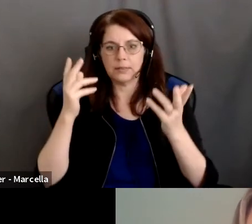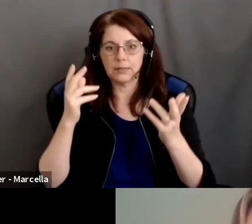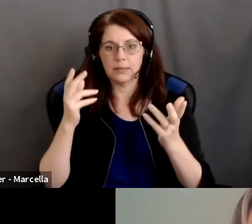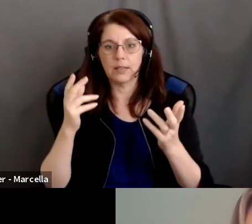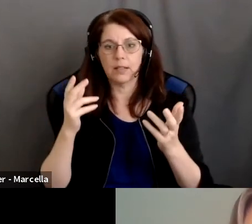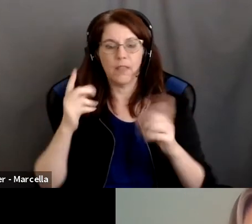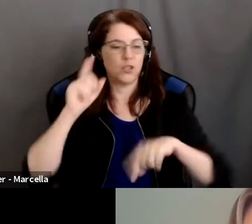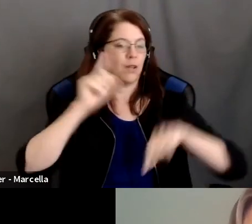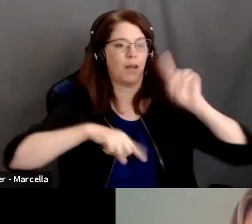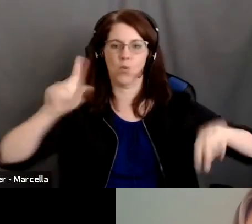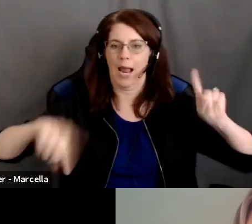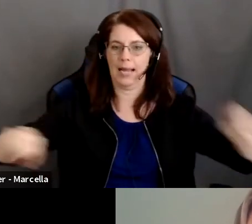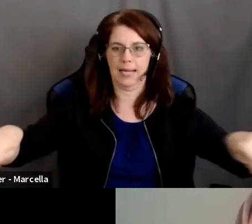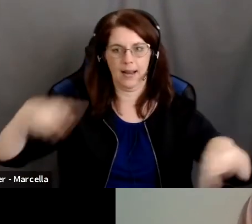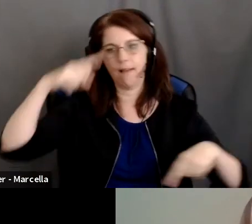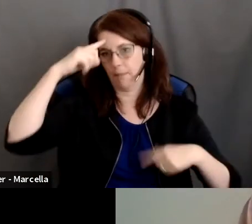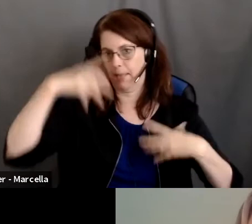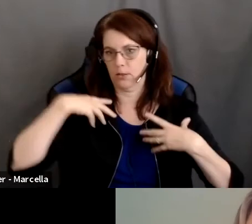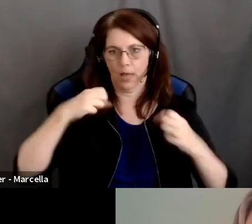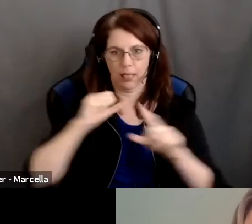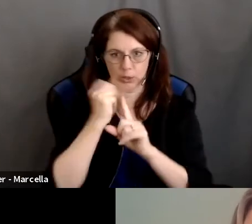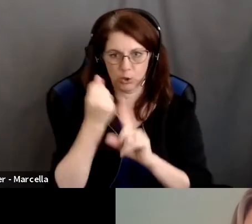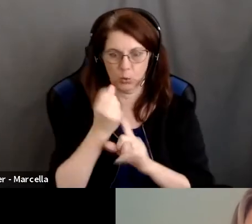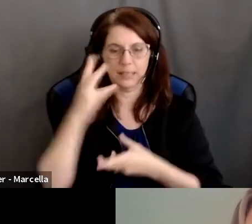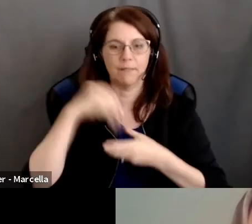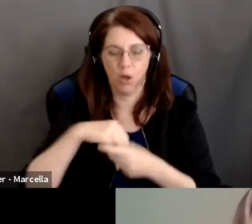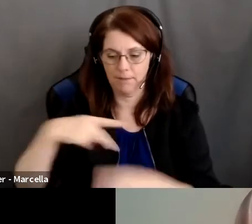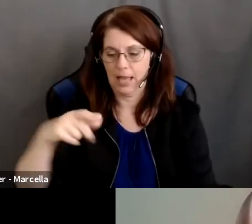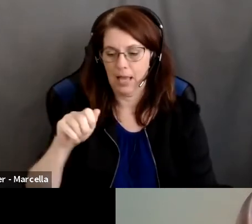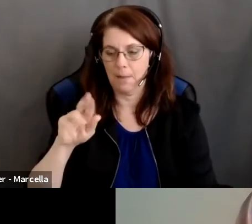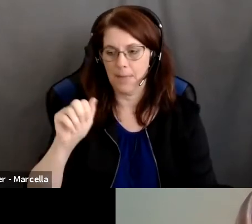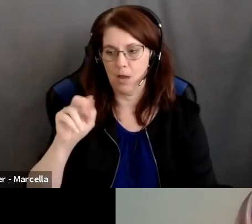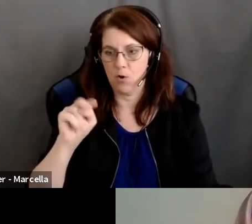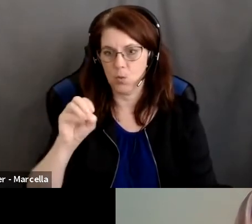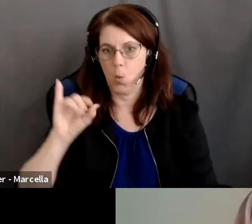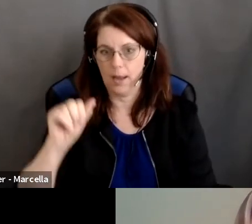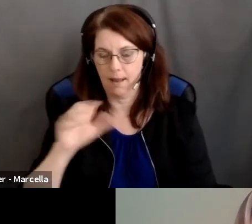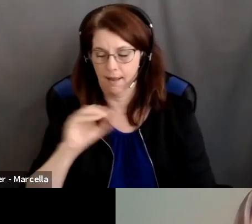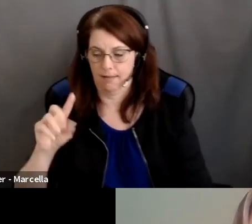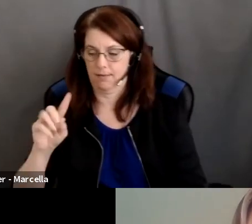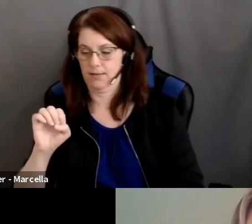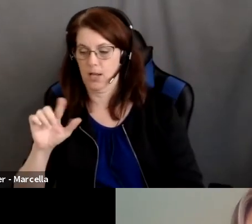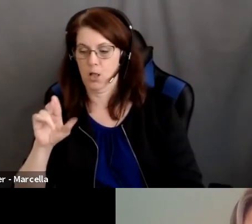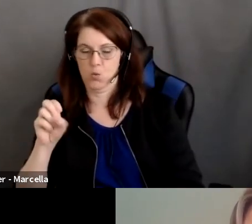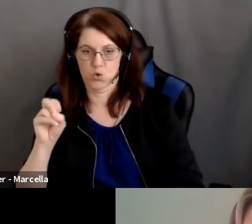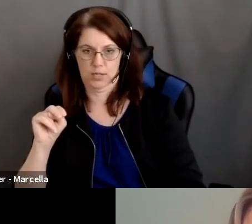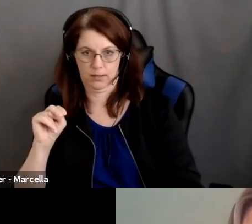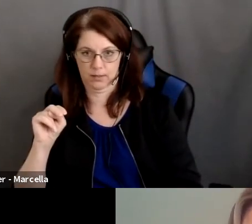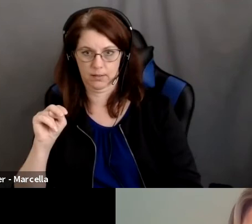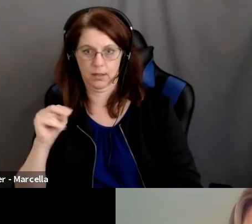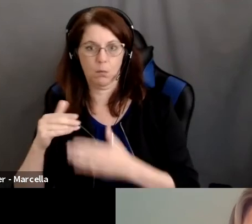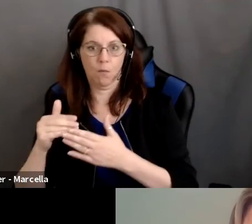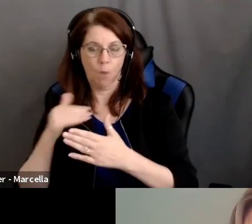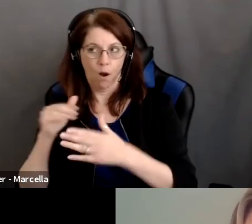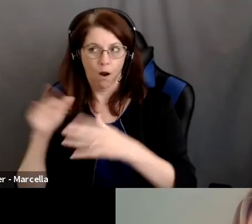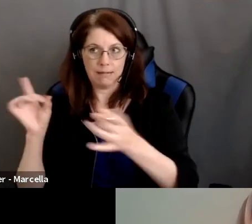a wide variety of mental illnesses that can involve paranoia and delusion that even before a disaster can keep someone from